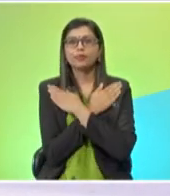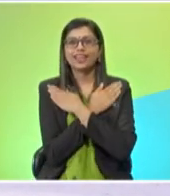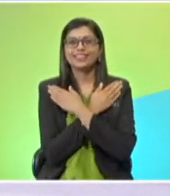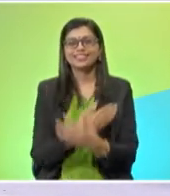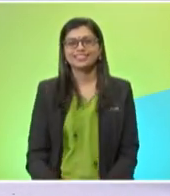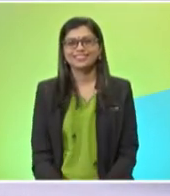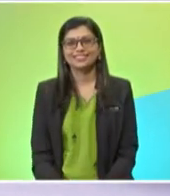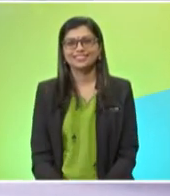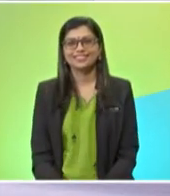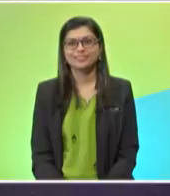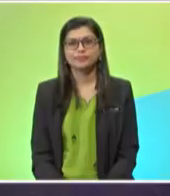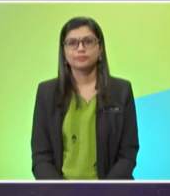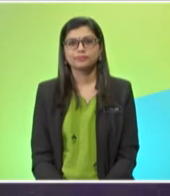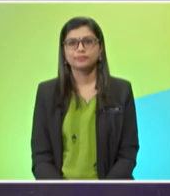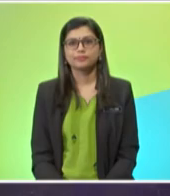on DidikTV KPM.